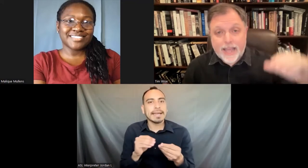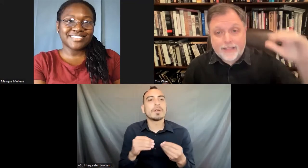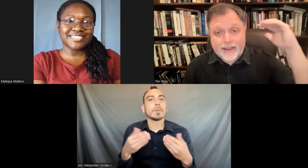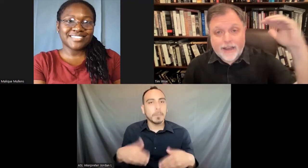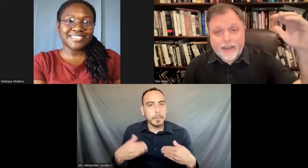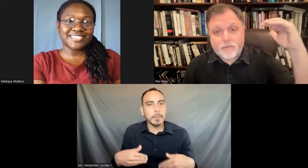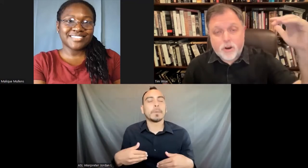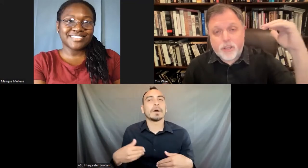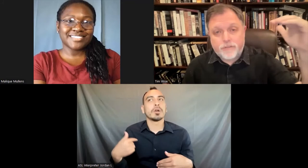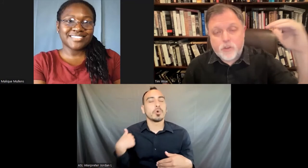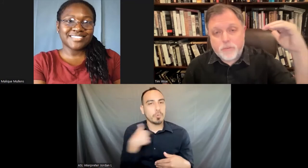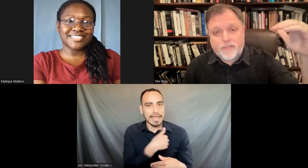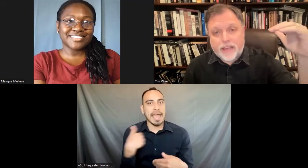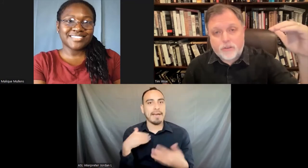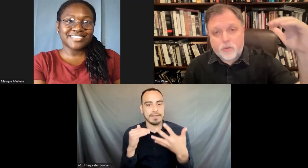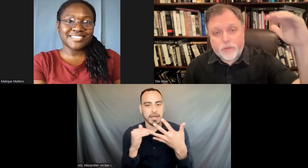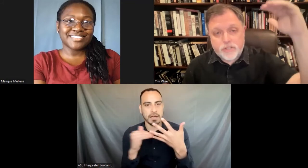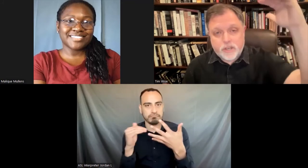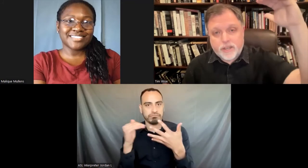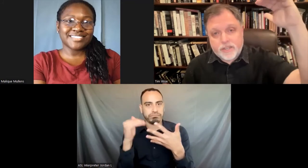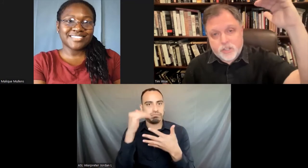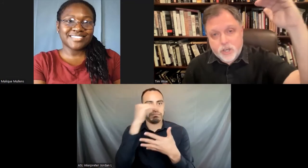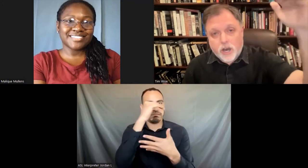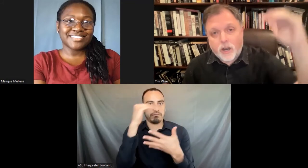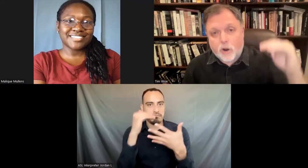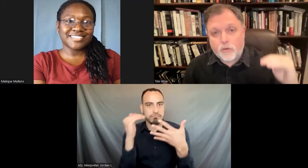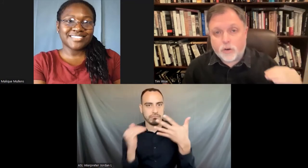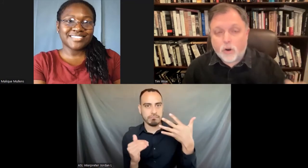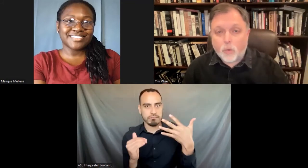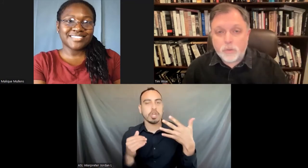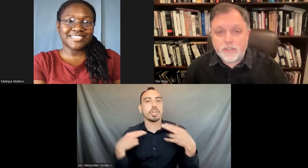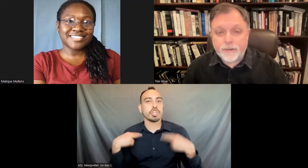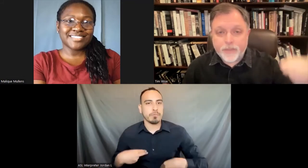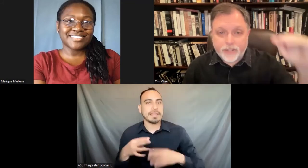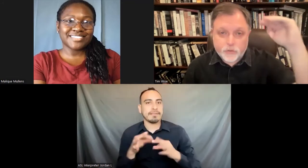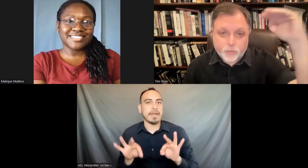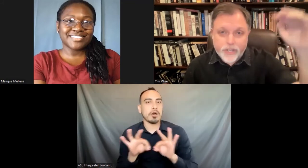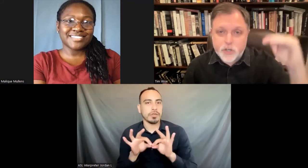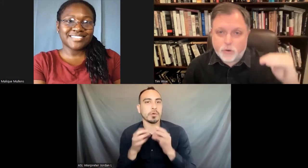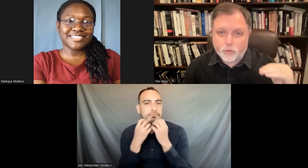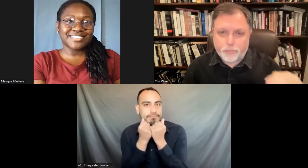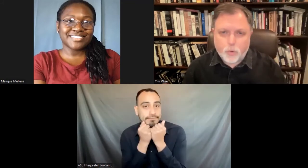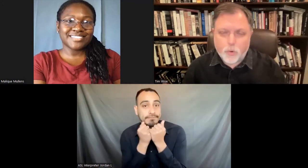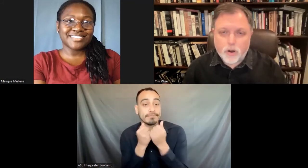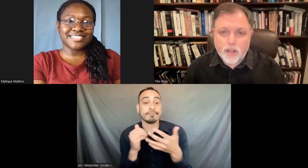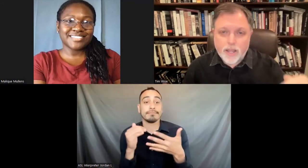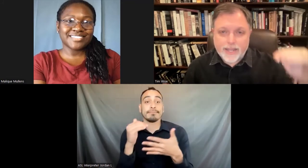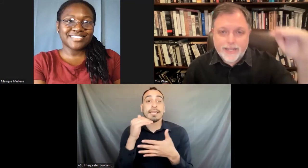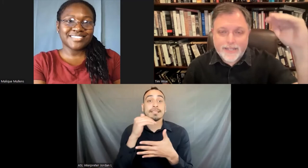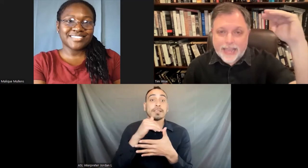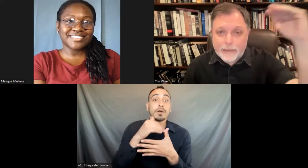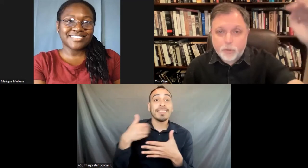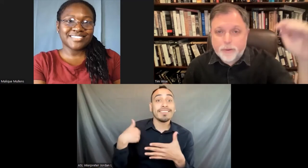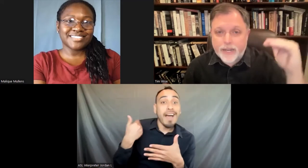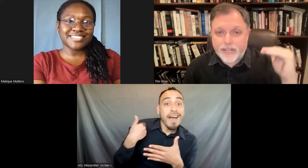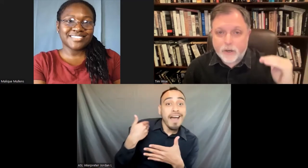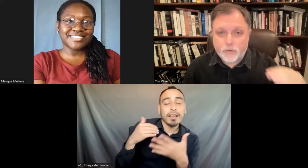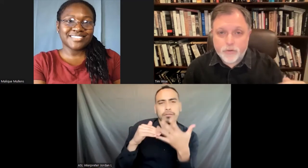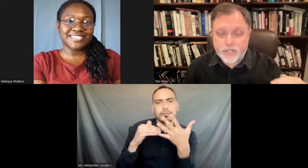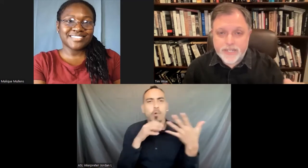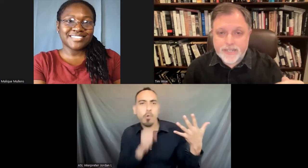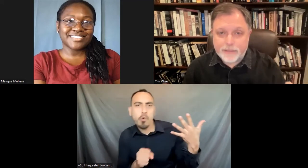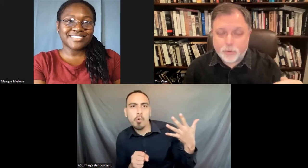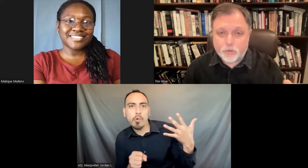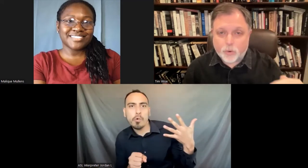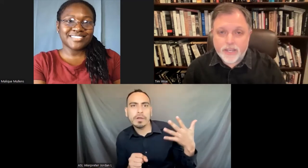right? And that hierarchy of human value is young over old. It's rich over poor. It's able-bodied